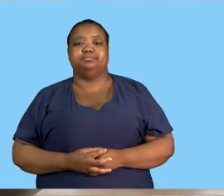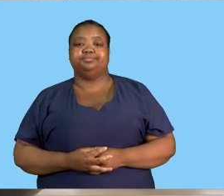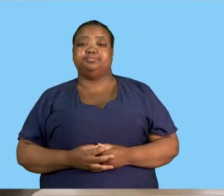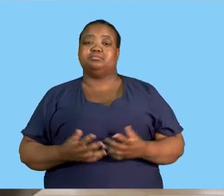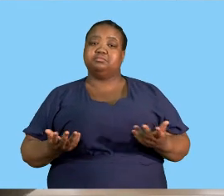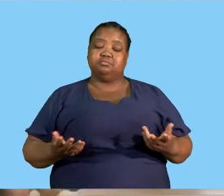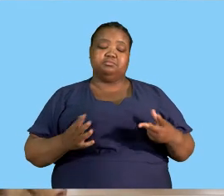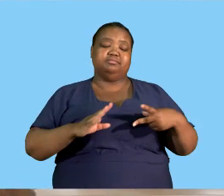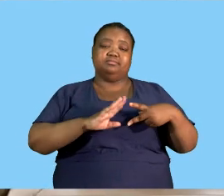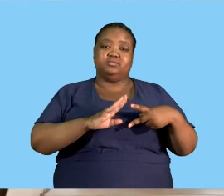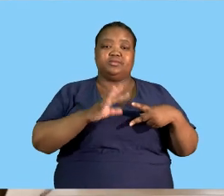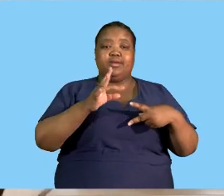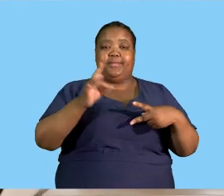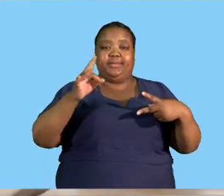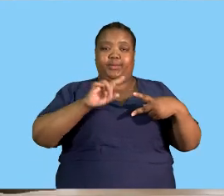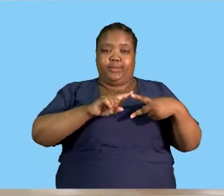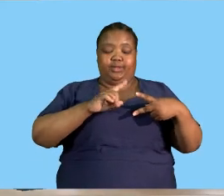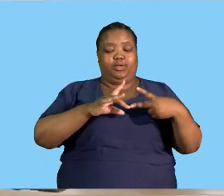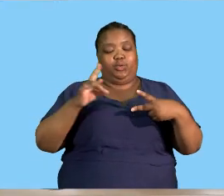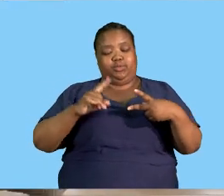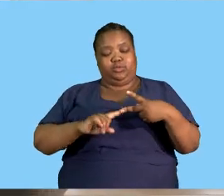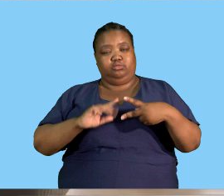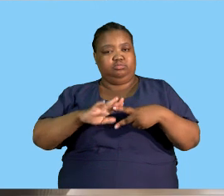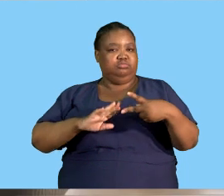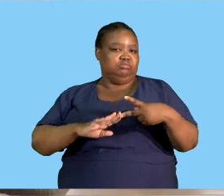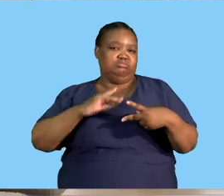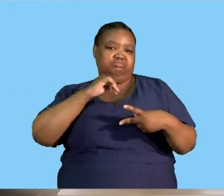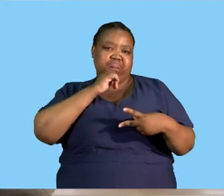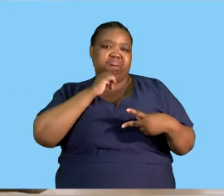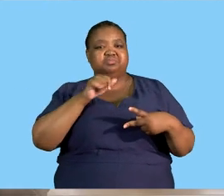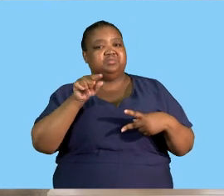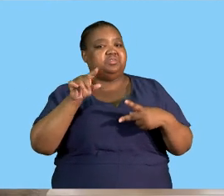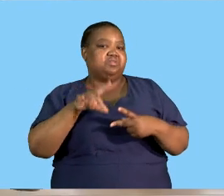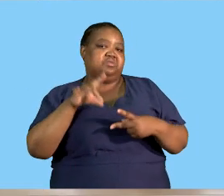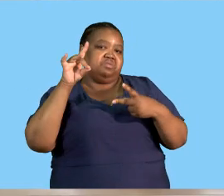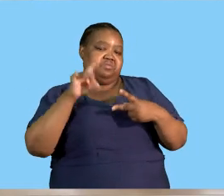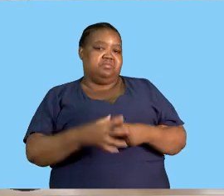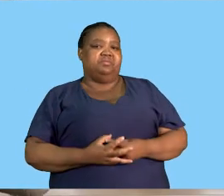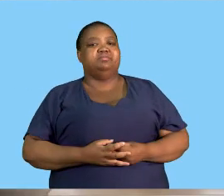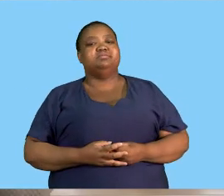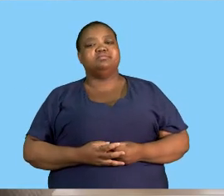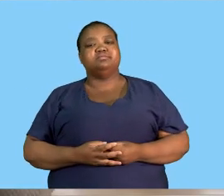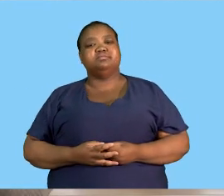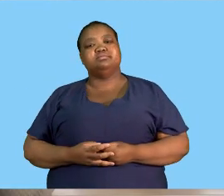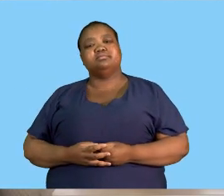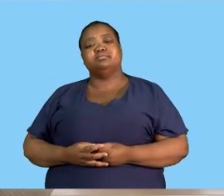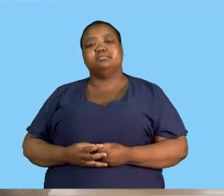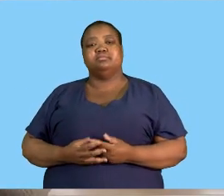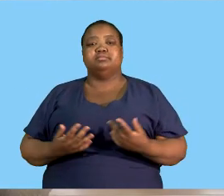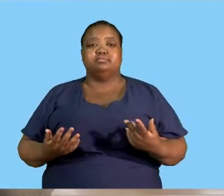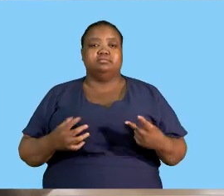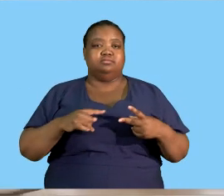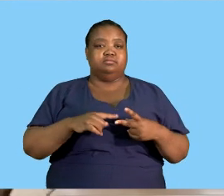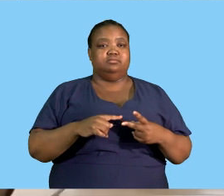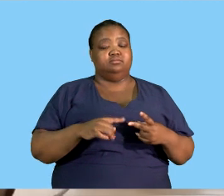but it's not phrased the same. So hence I said you then choose whether you're going to go with option 1 or you're going to go with option 2, whichever one that works for you,